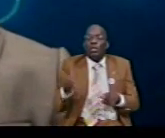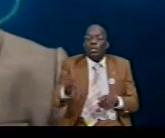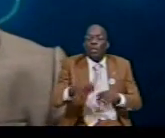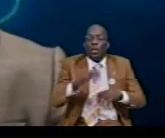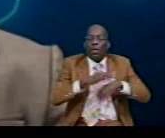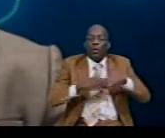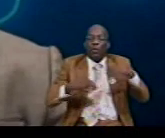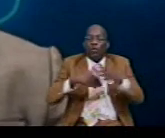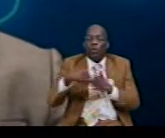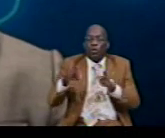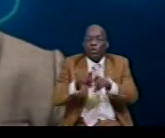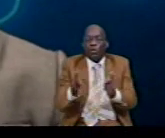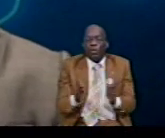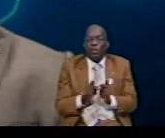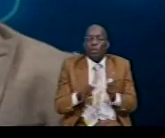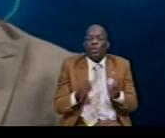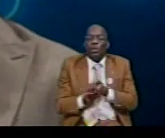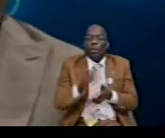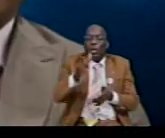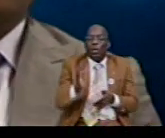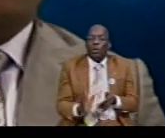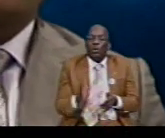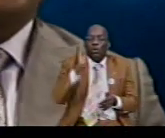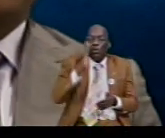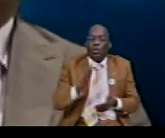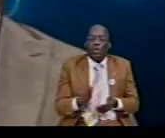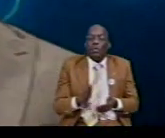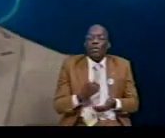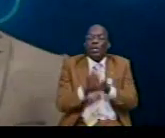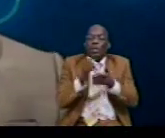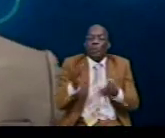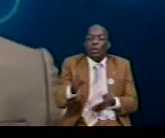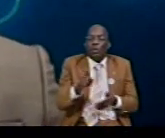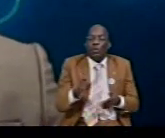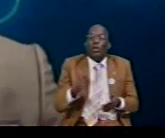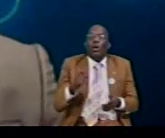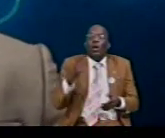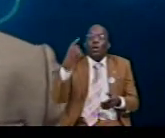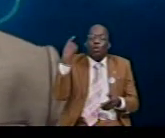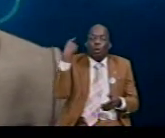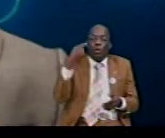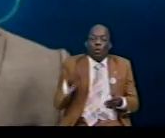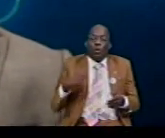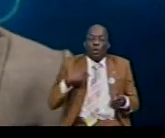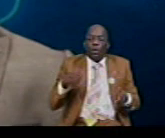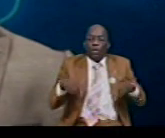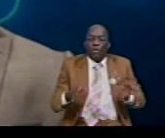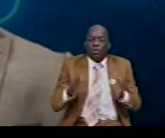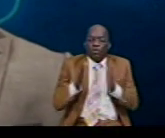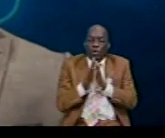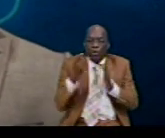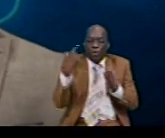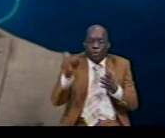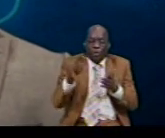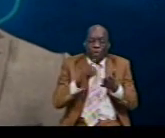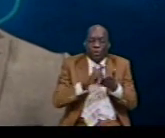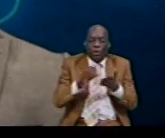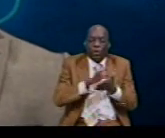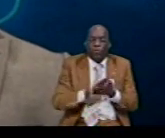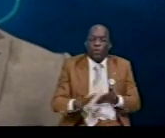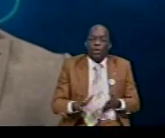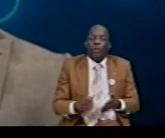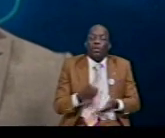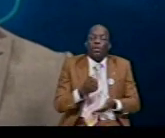them. Let's pray for divine help, that God will help them wherever they are now. Those that have lost their